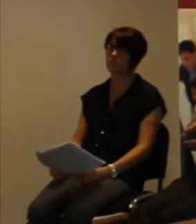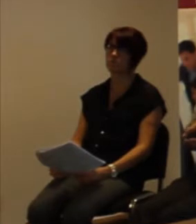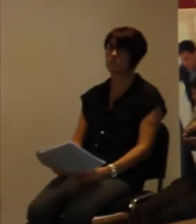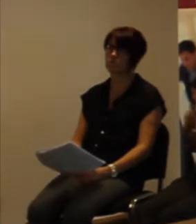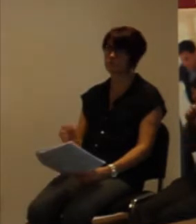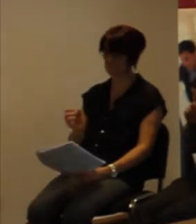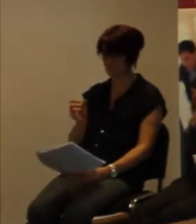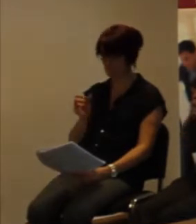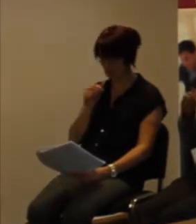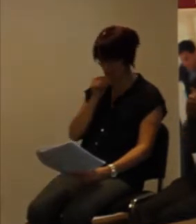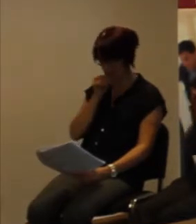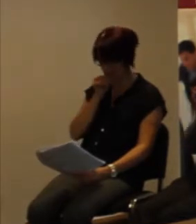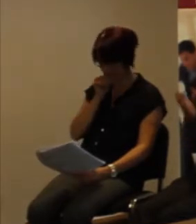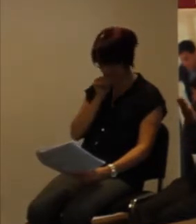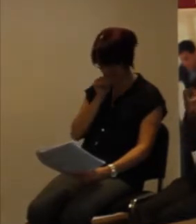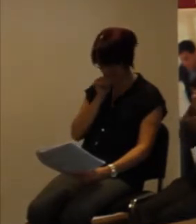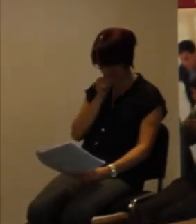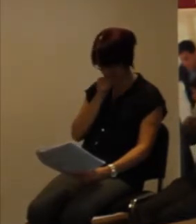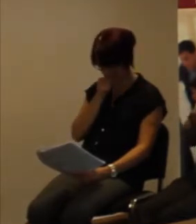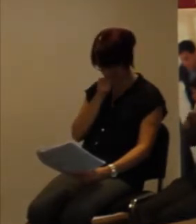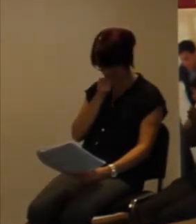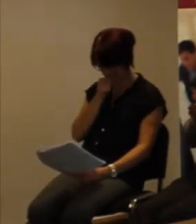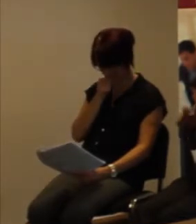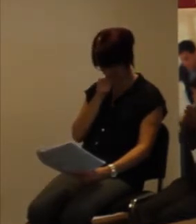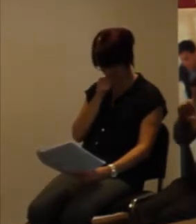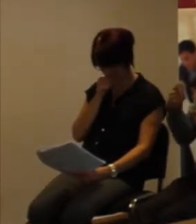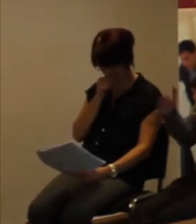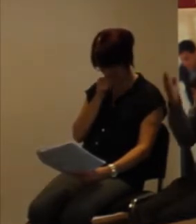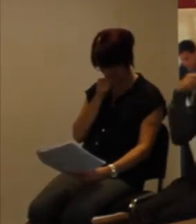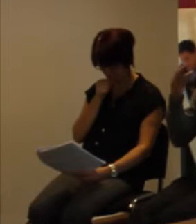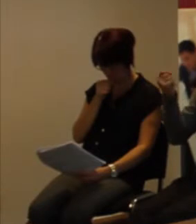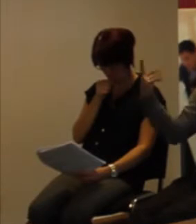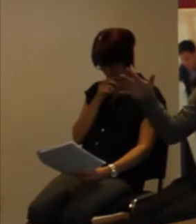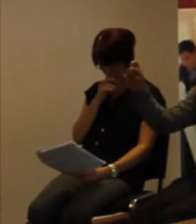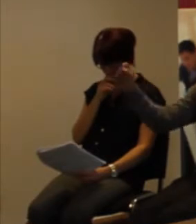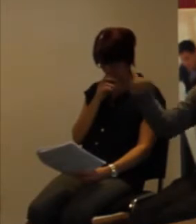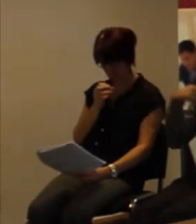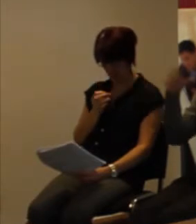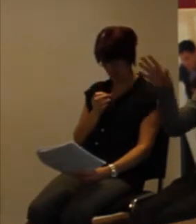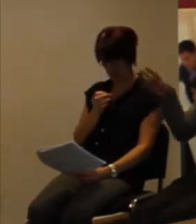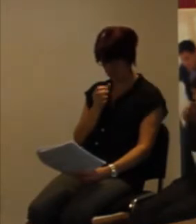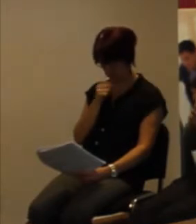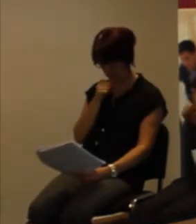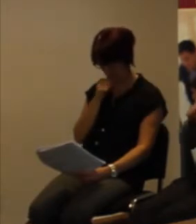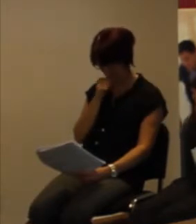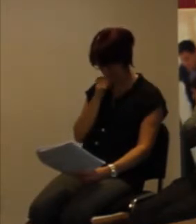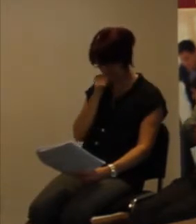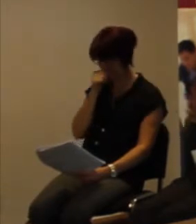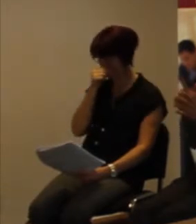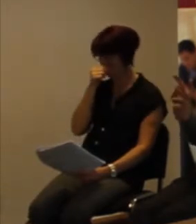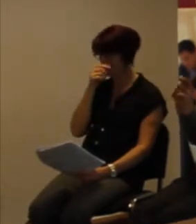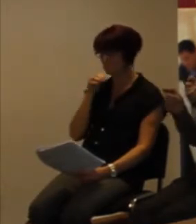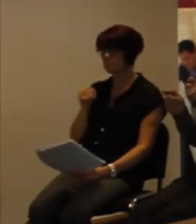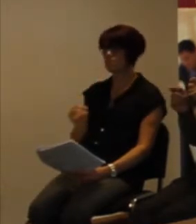would be their own writing. Okay. But it's been scribed in another page. Okay. If you know what I mean. So it is their words. Okay. And they put it in.